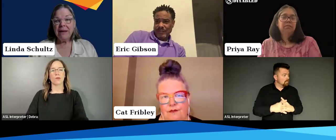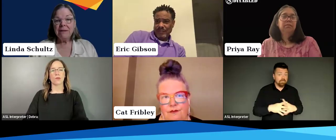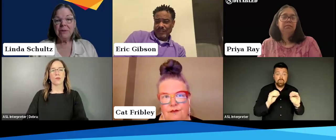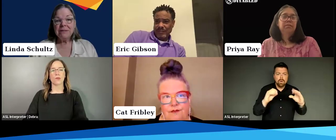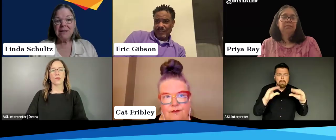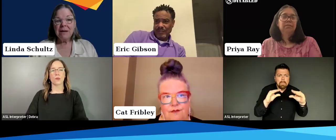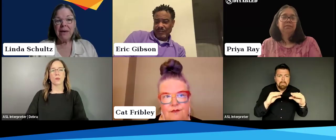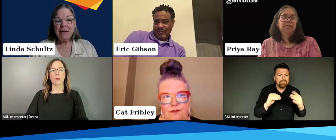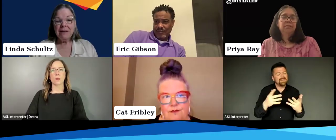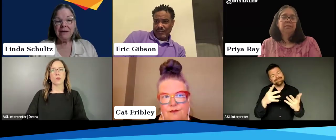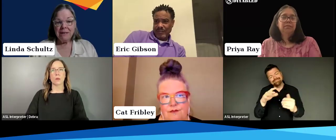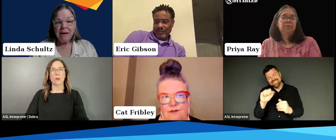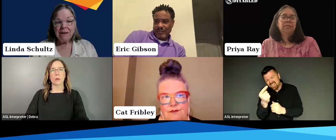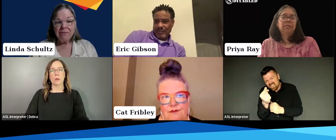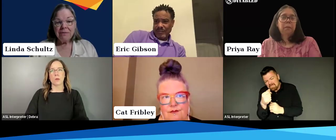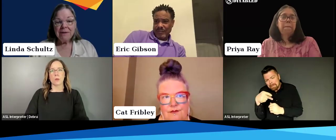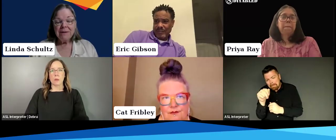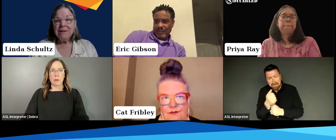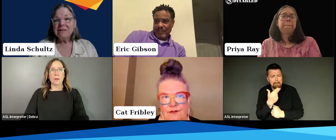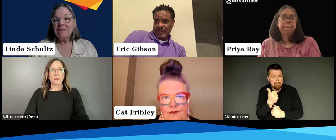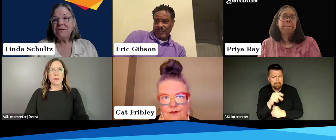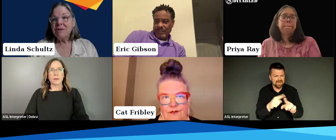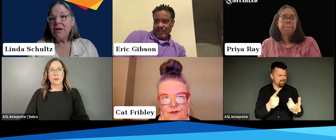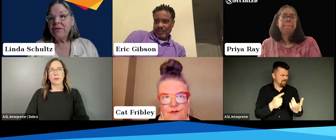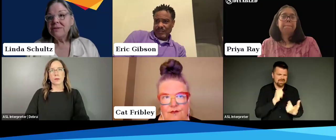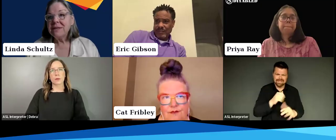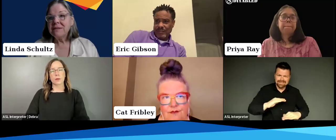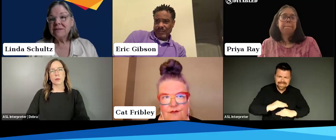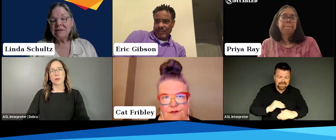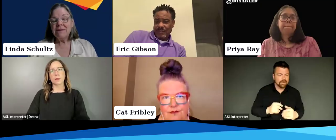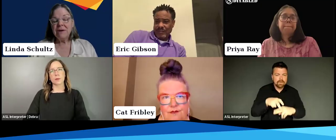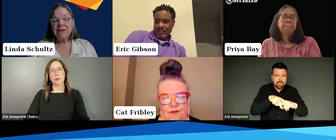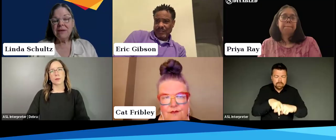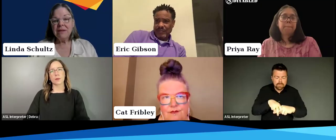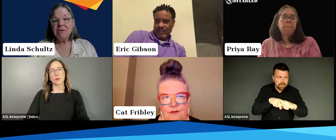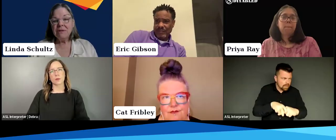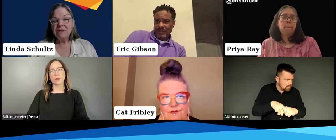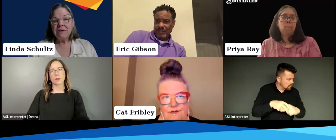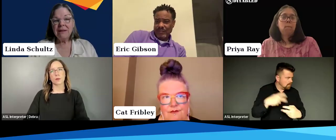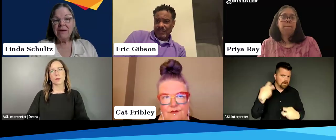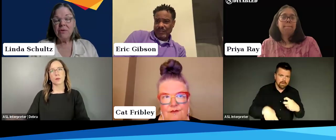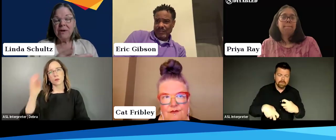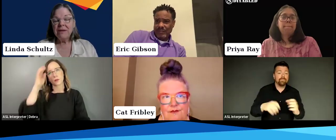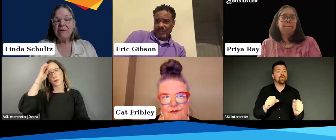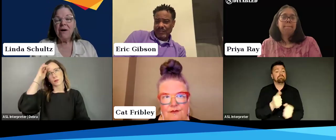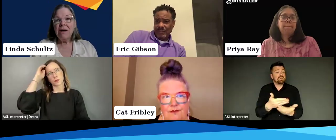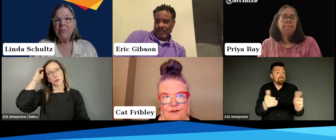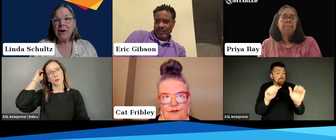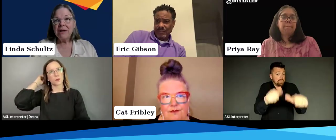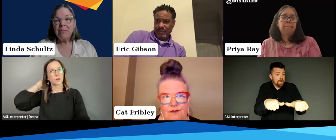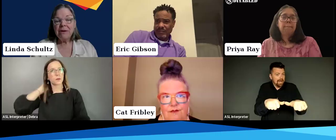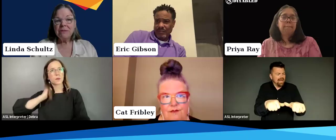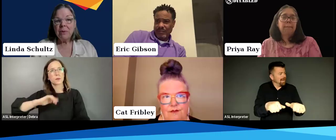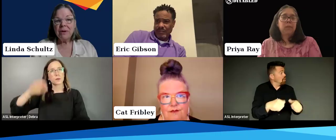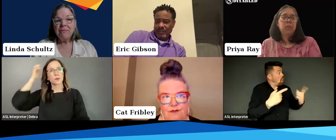yes, it is Mhm. padded, but it's not padded enough. So all those things, anything that you can do. I love the way that you